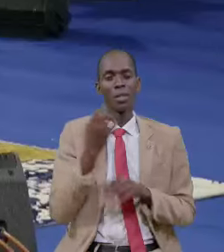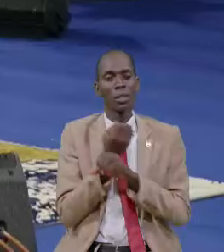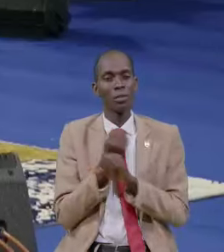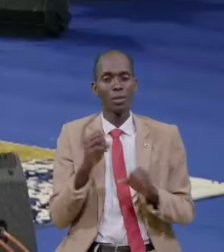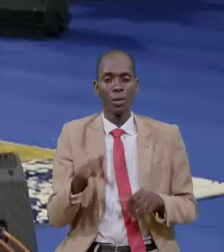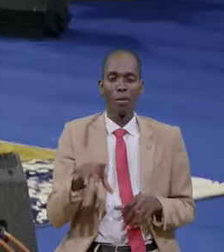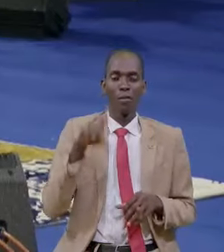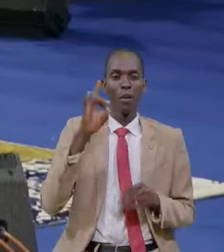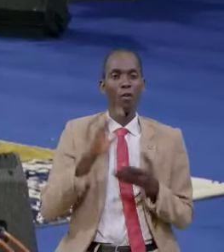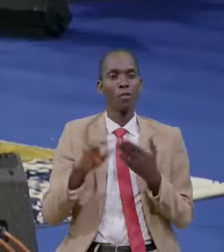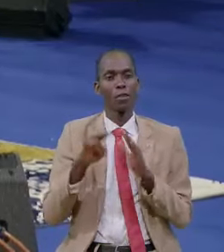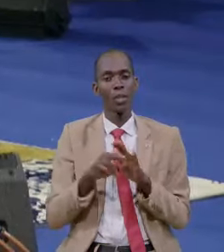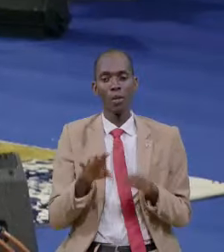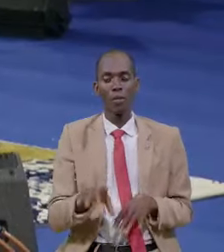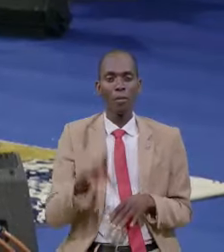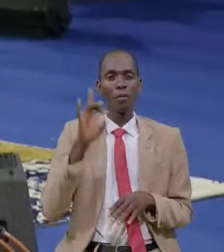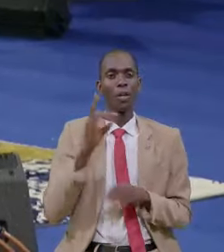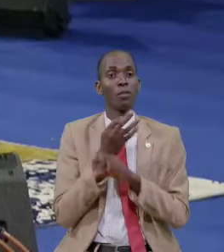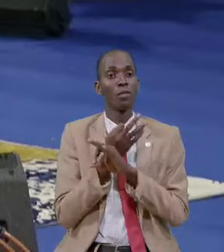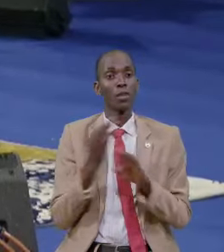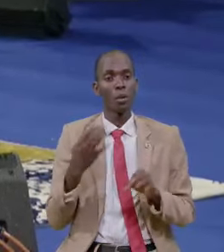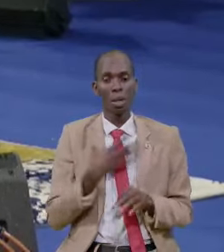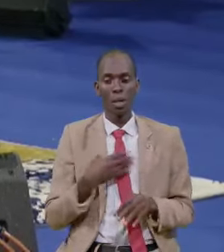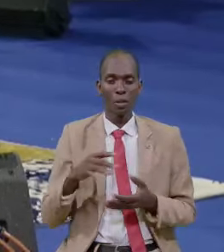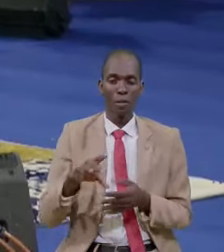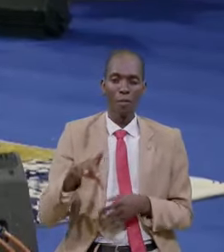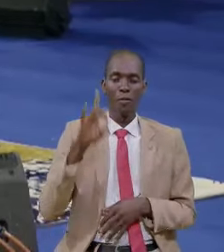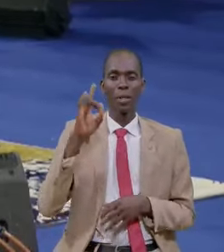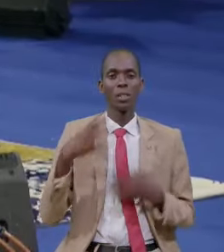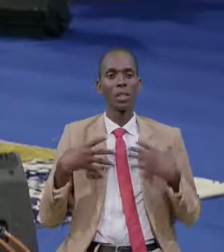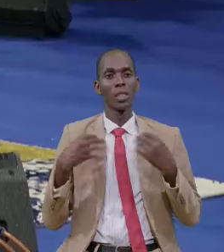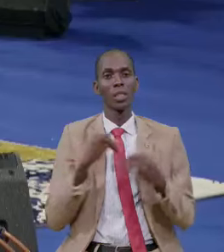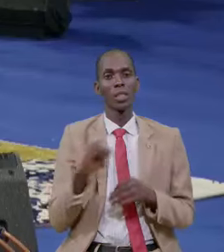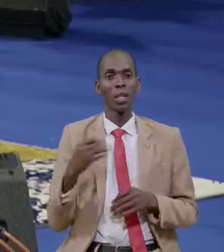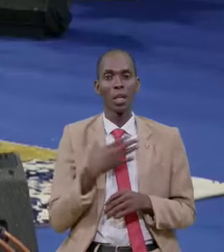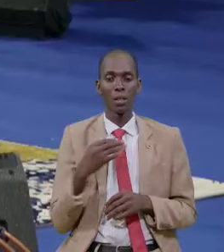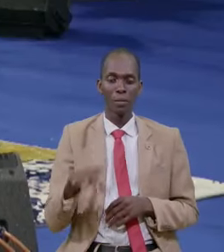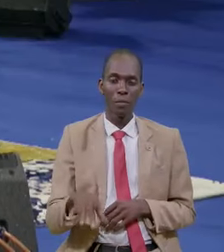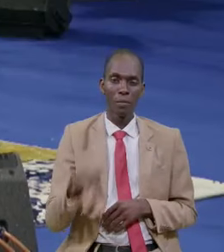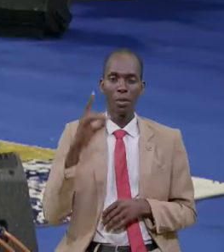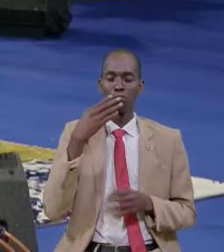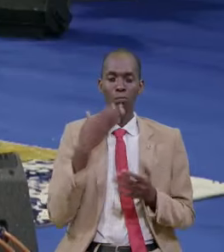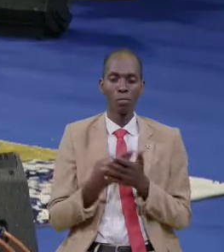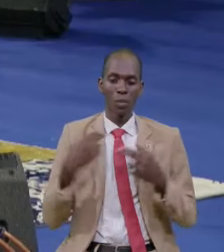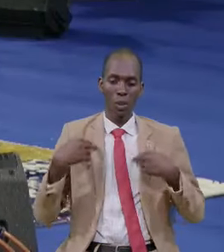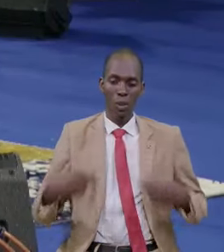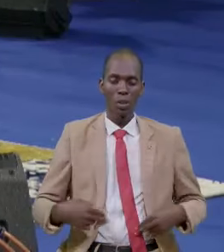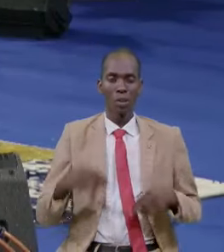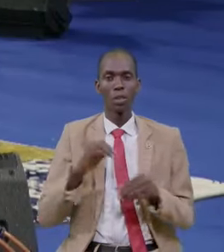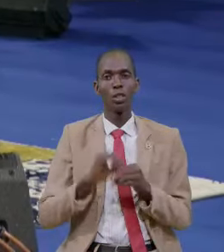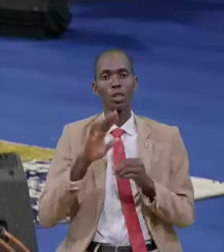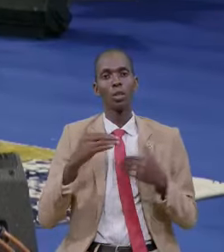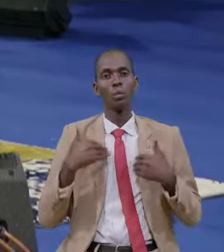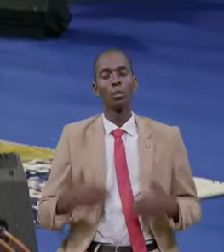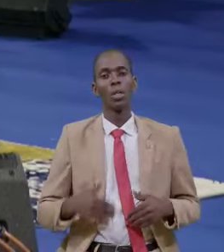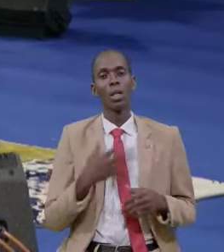find freedom, and find healing, and find soundness of body. And let us